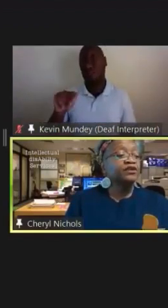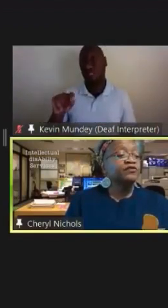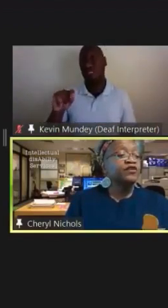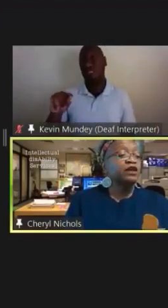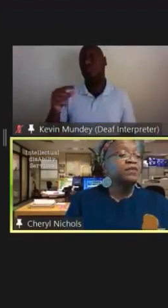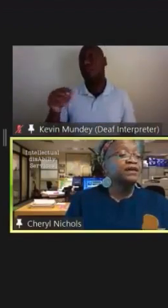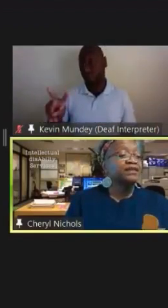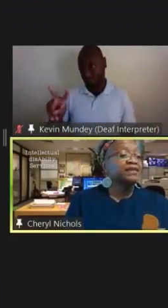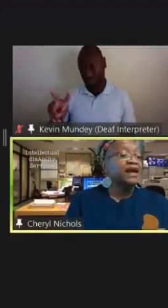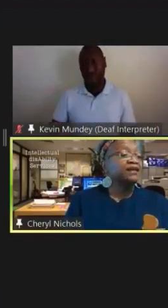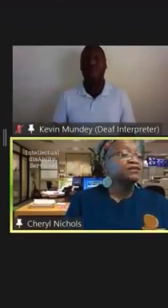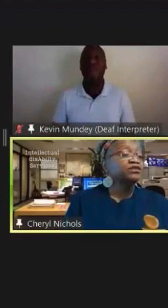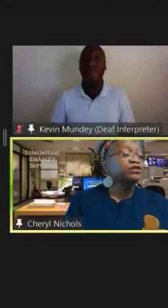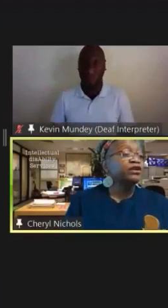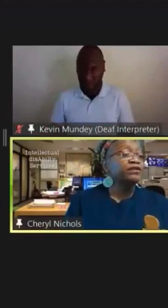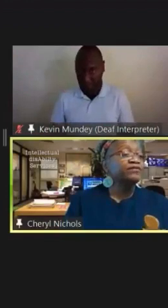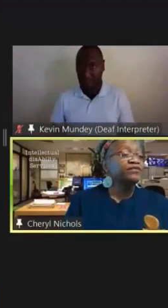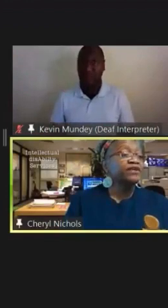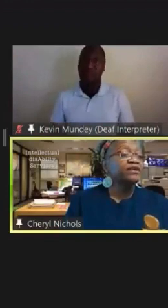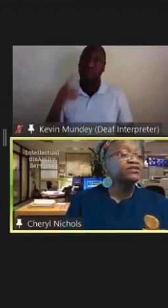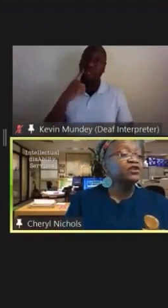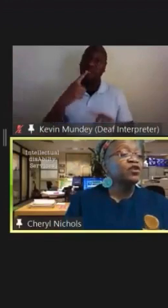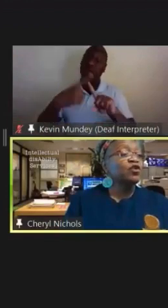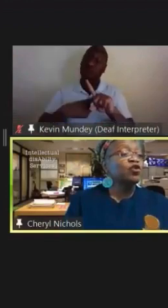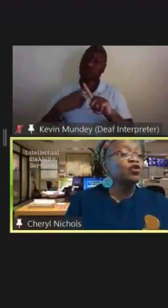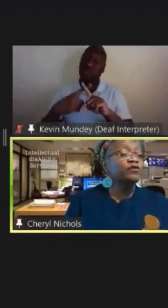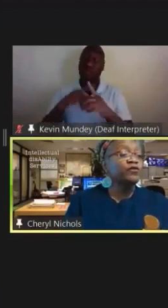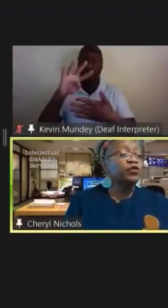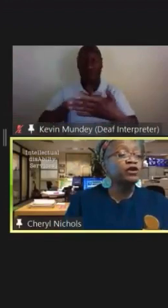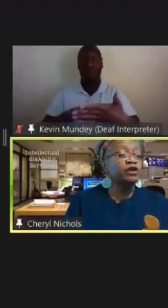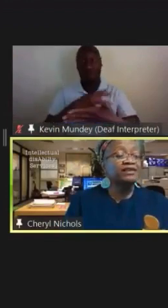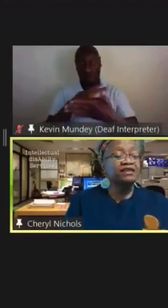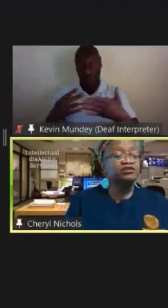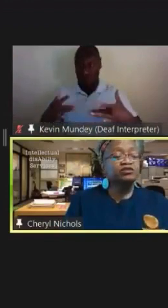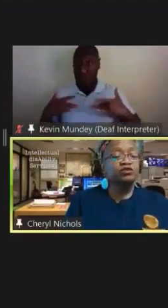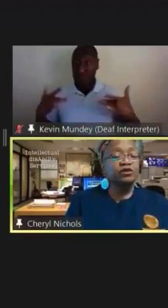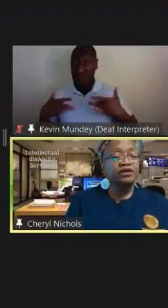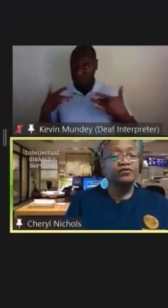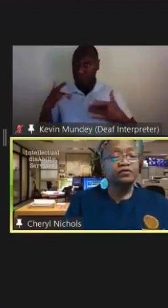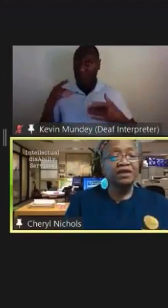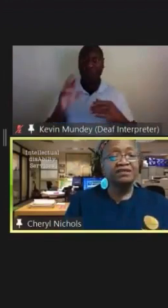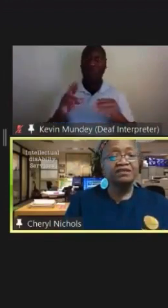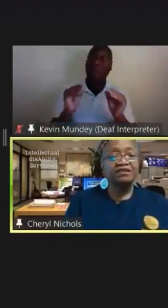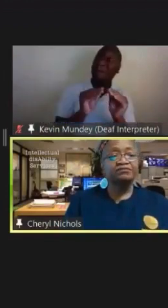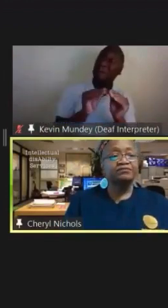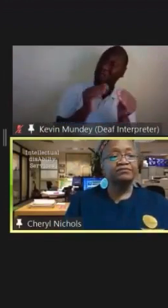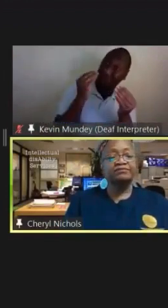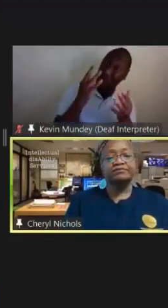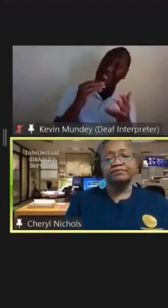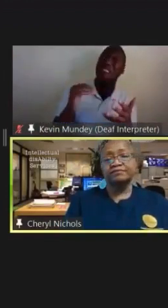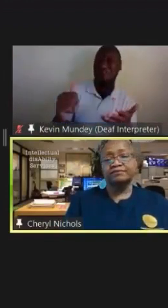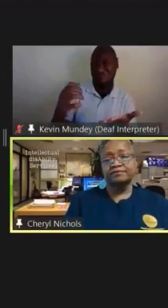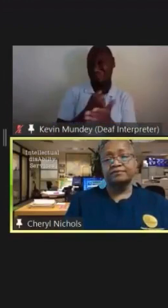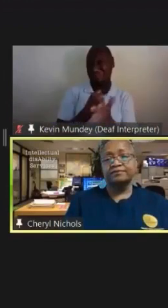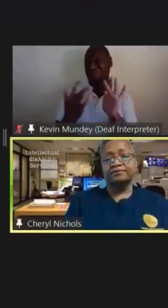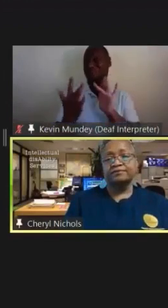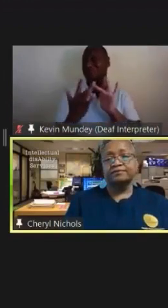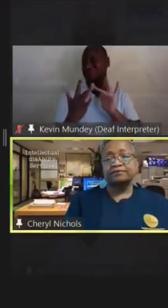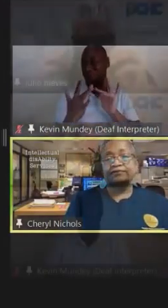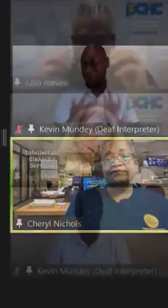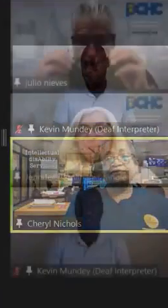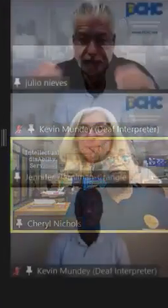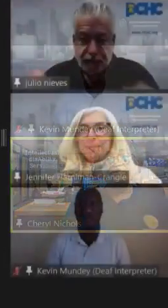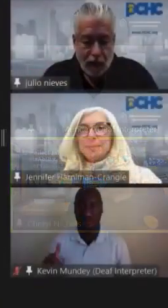ids.publicawareness@phila.gov for our monthly calendar of events or for additional information.